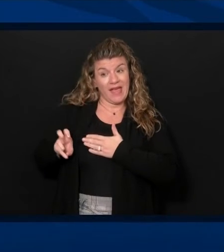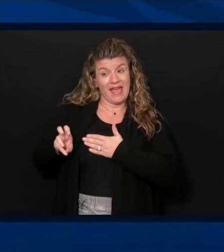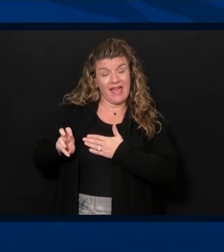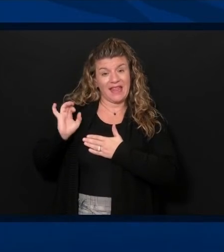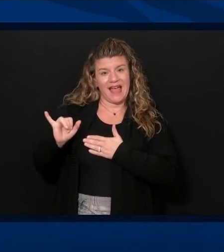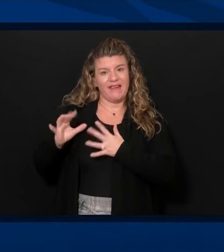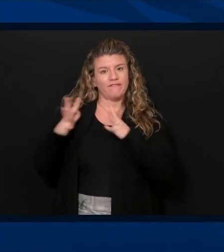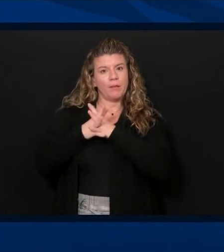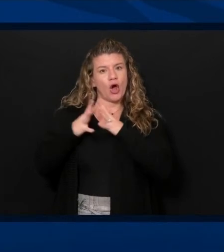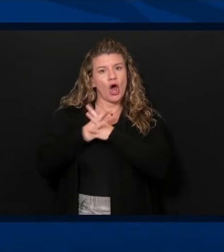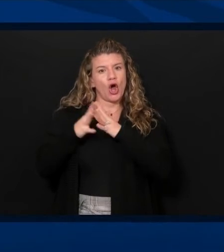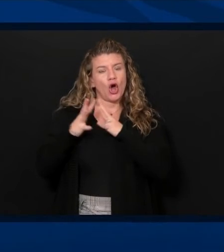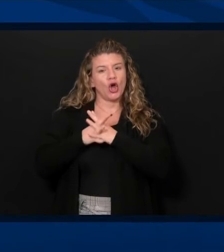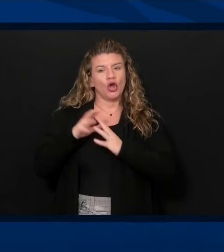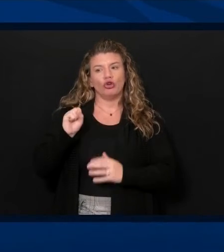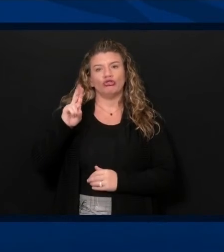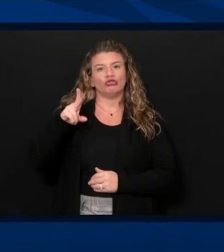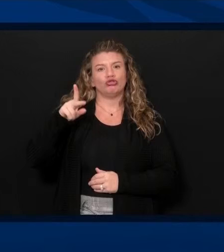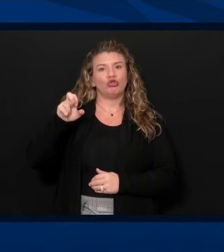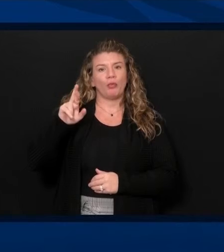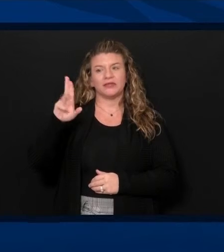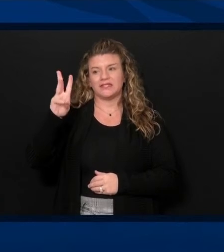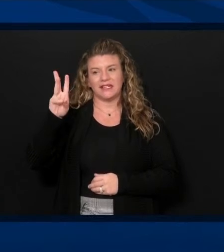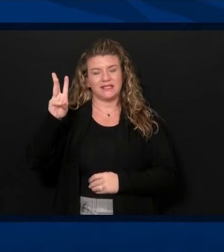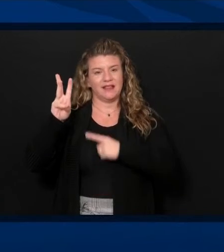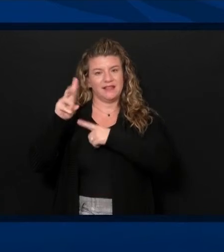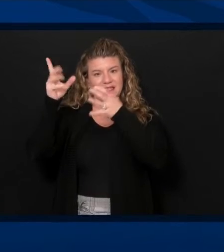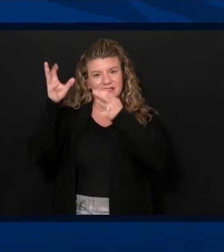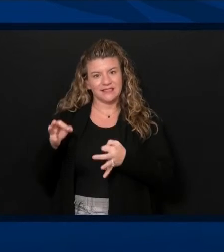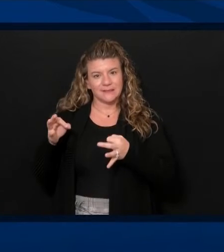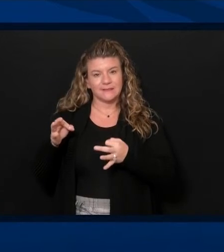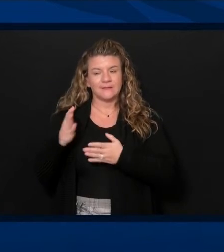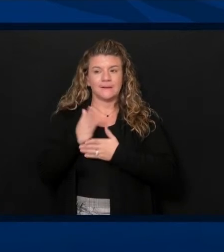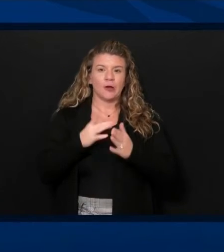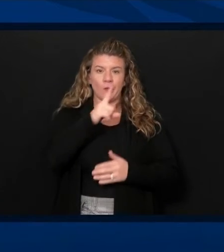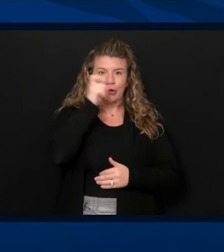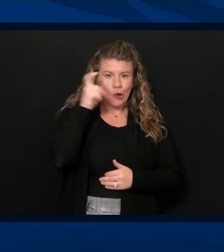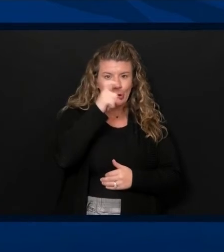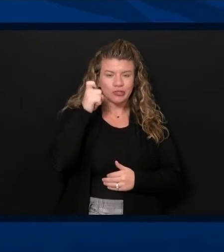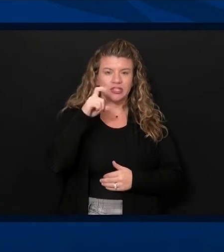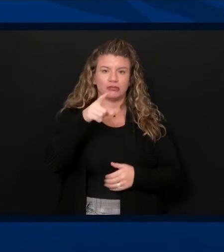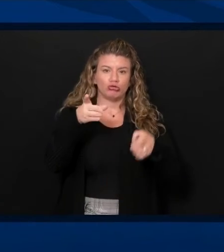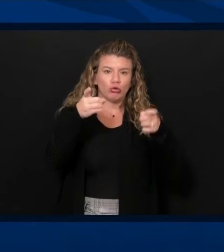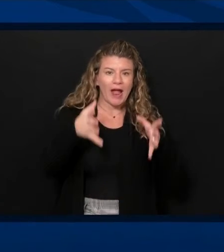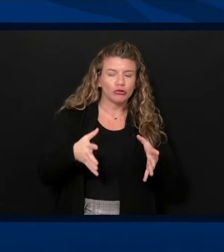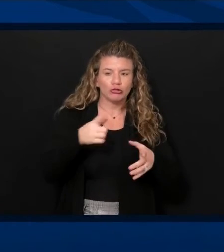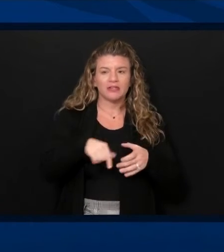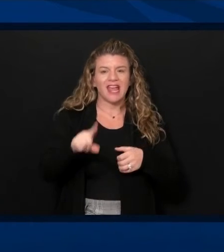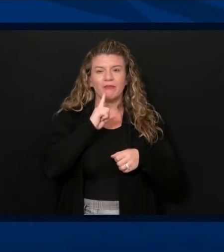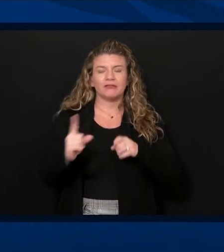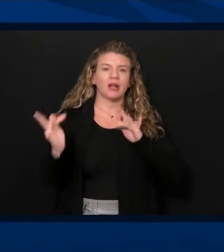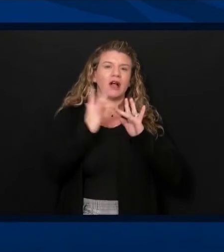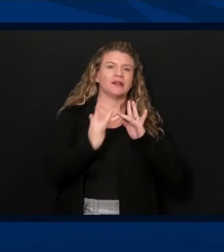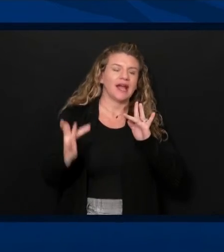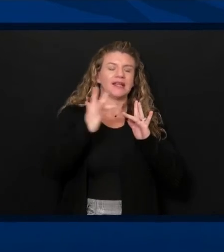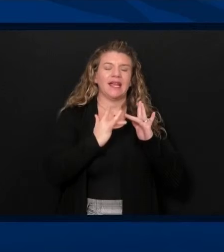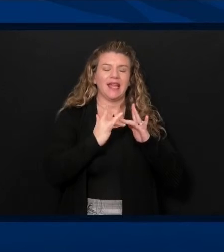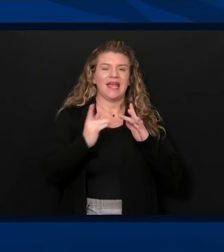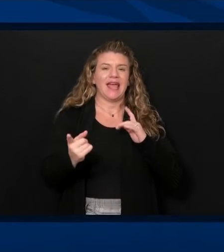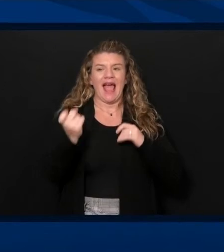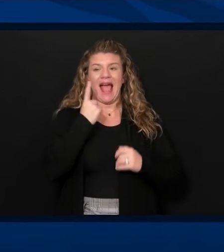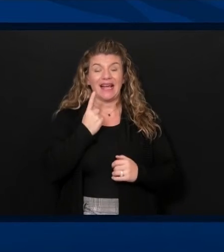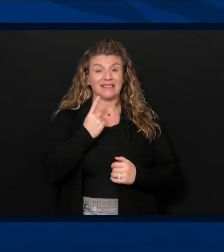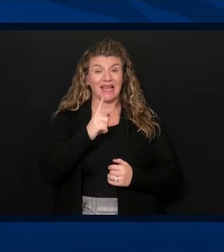Super Six and the decisions which were made, several coaches and athletic directors have been talking and reaching out. Is there a